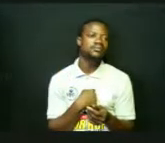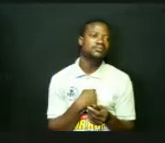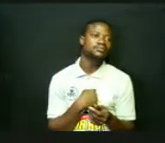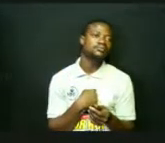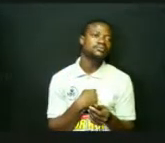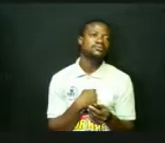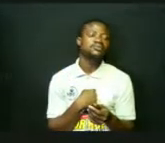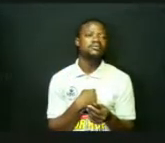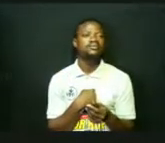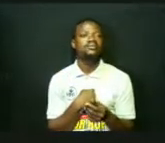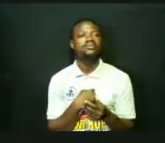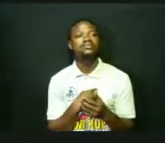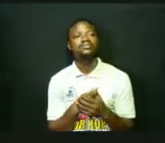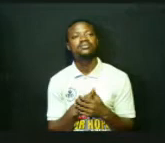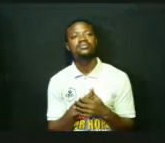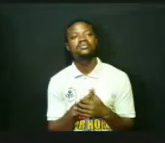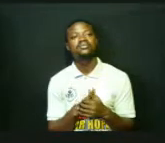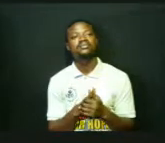amame.